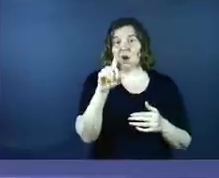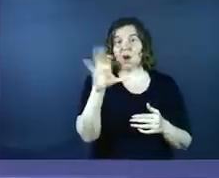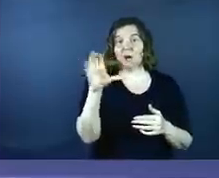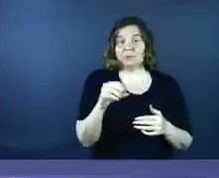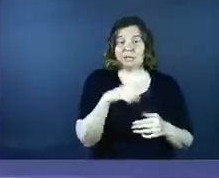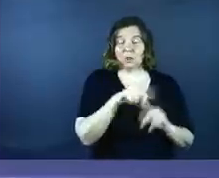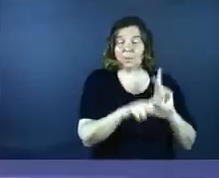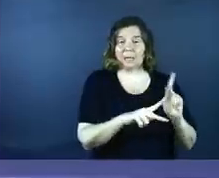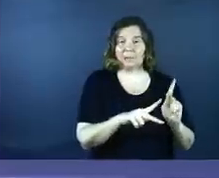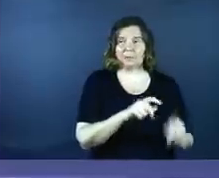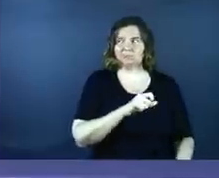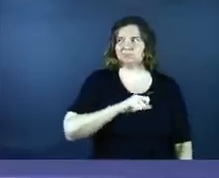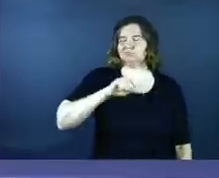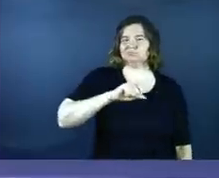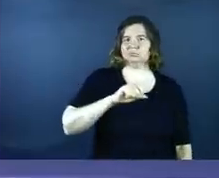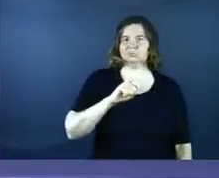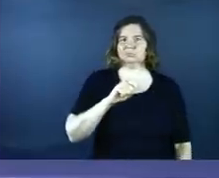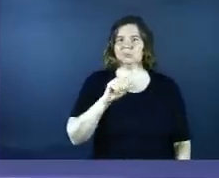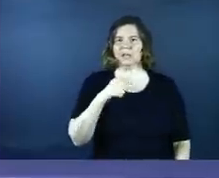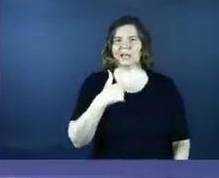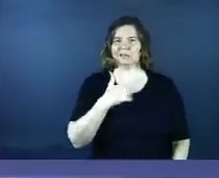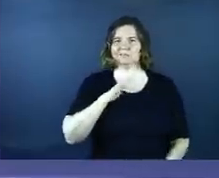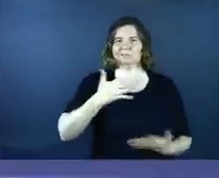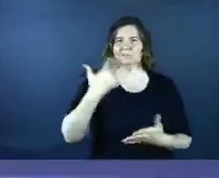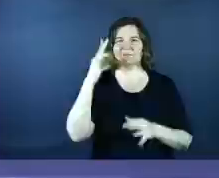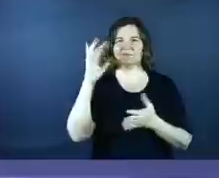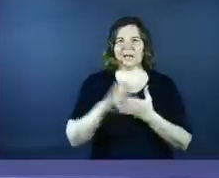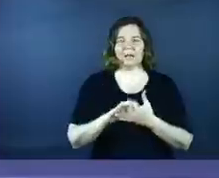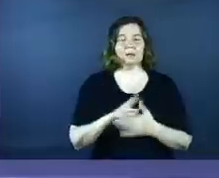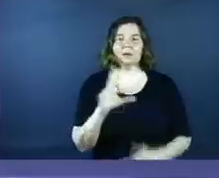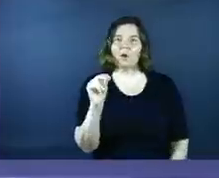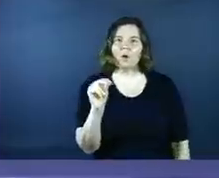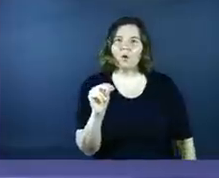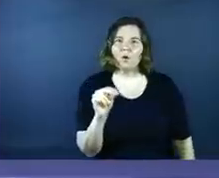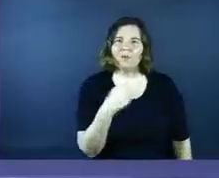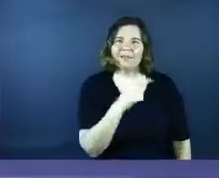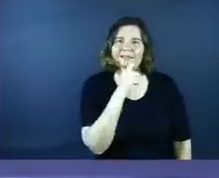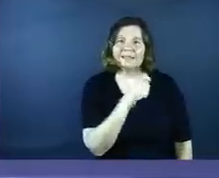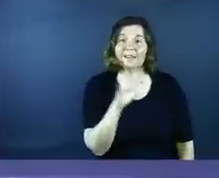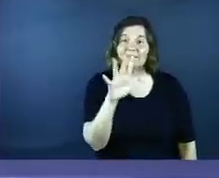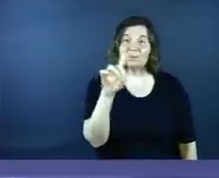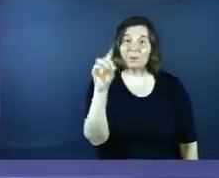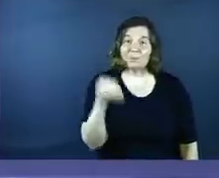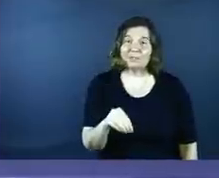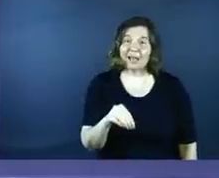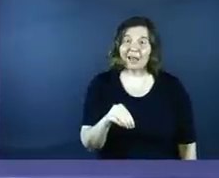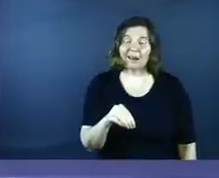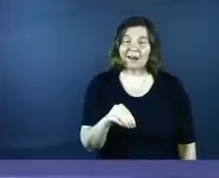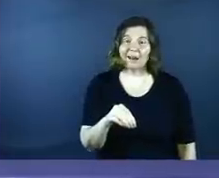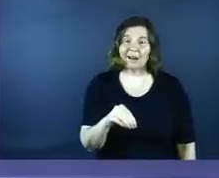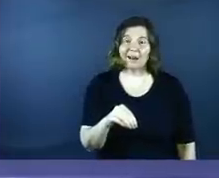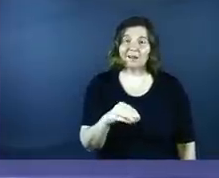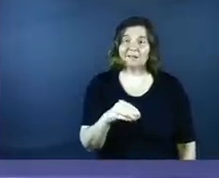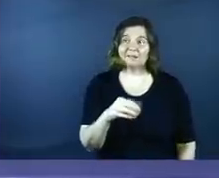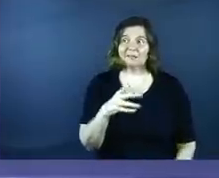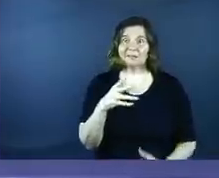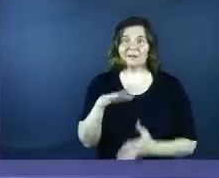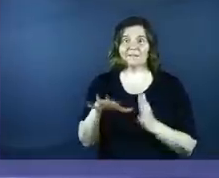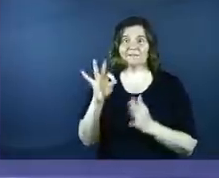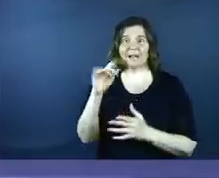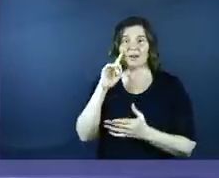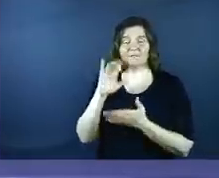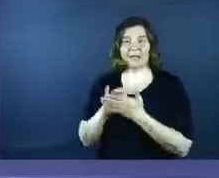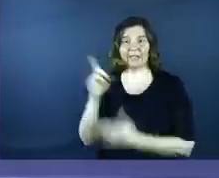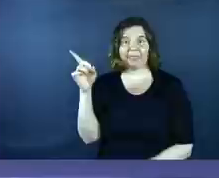100% of those people got to a point where they just had to do away with faith. They didn't. 51% found faith,